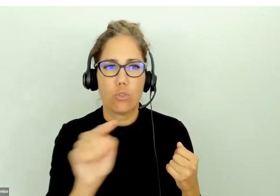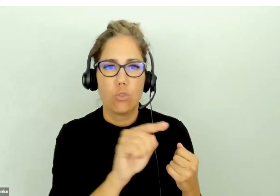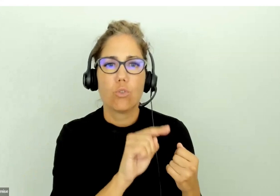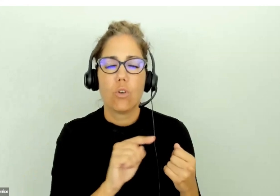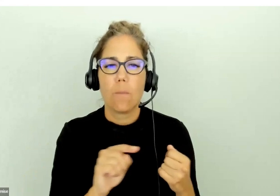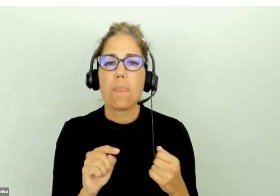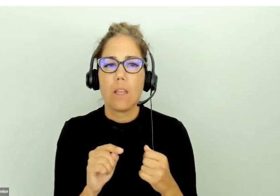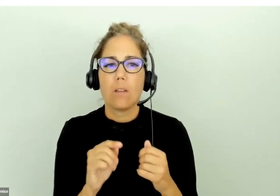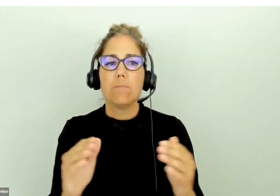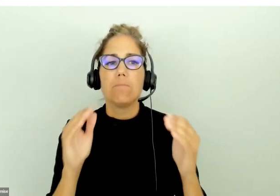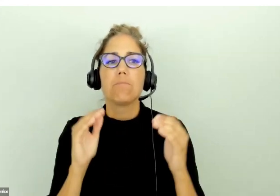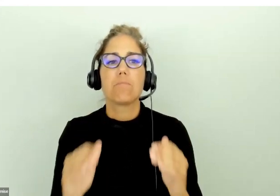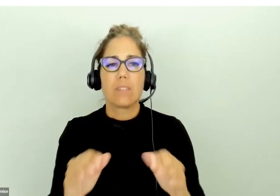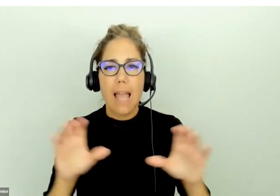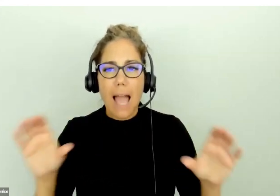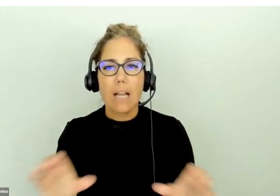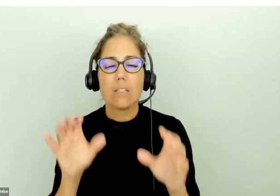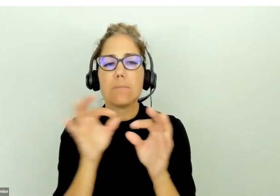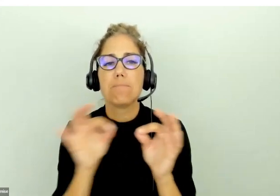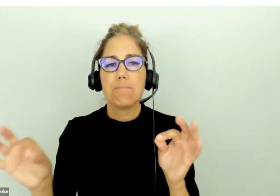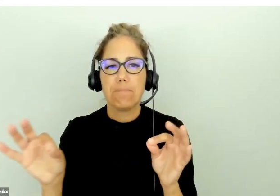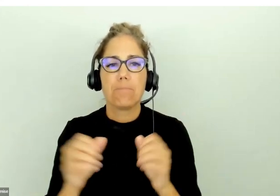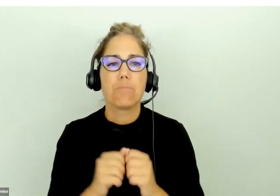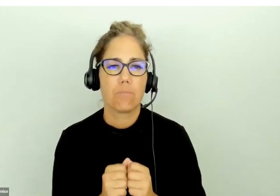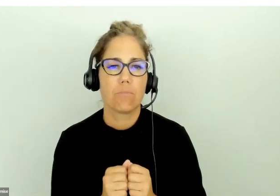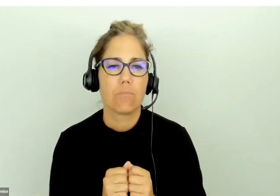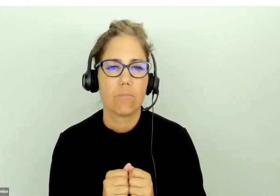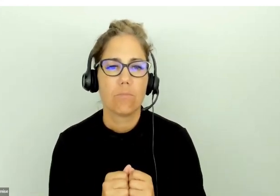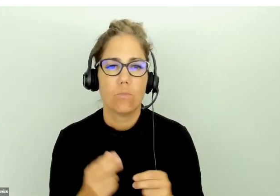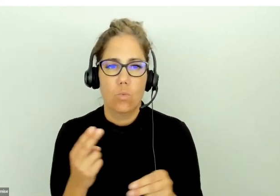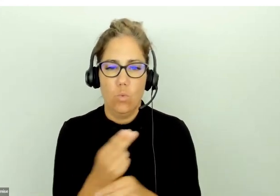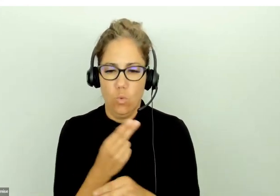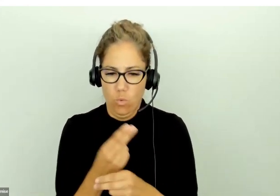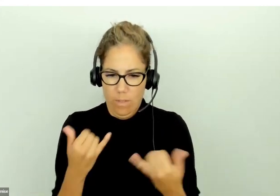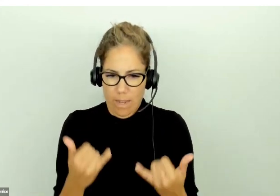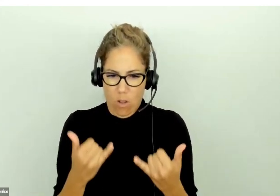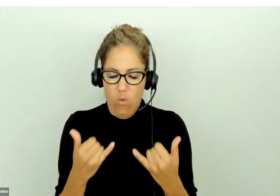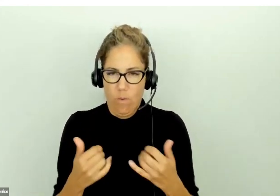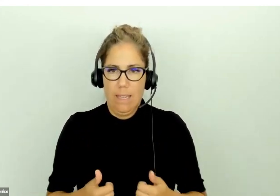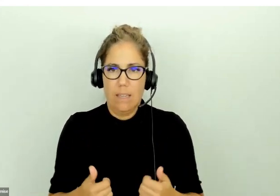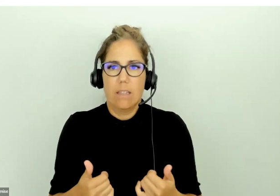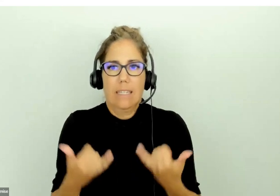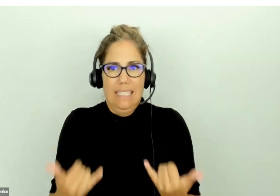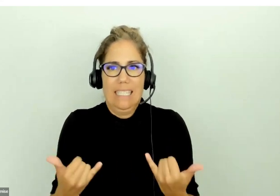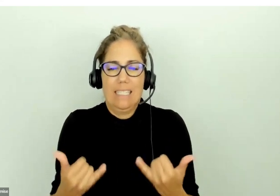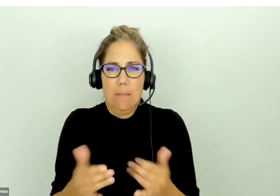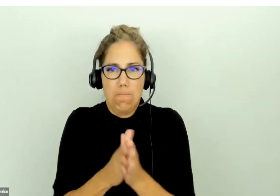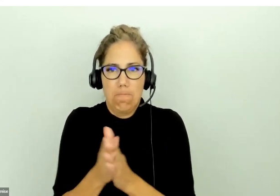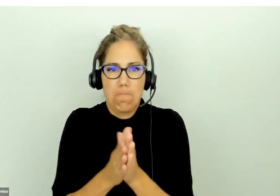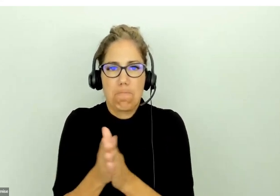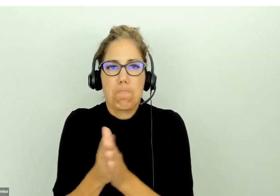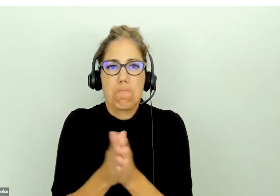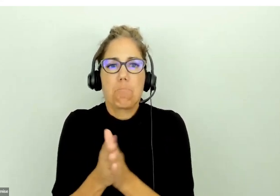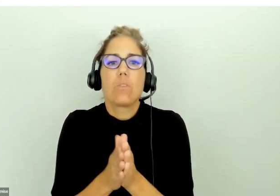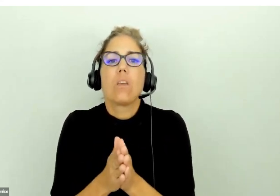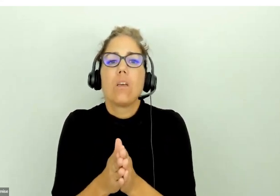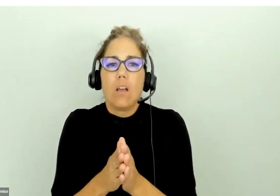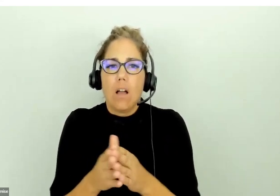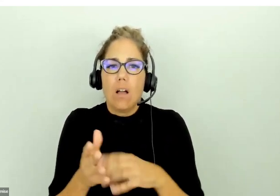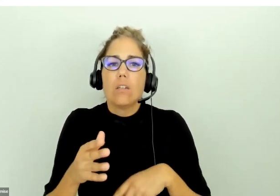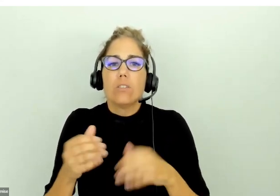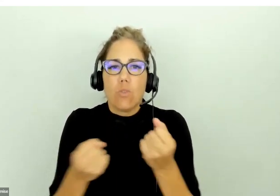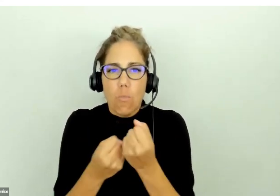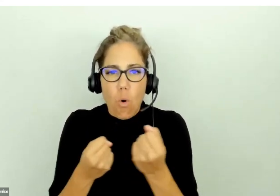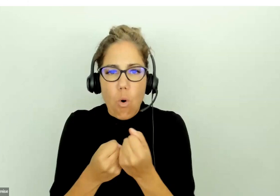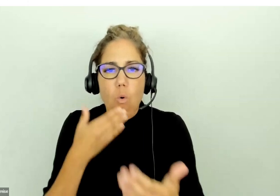Our action statement is to build on existing momentum to support a well-trained, well-paid,